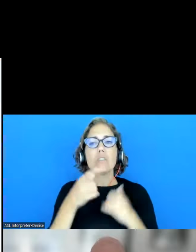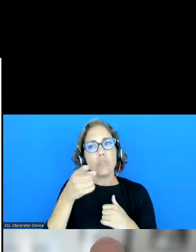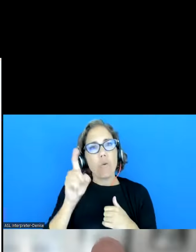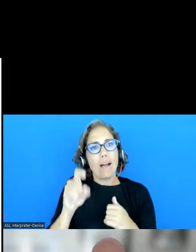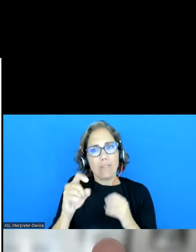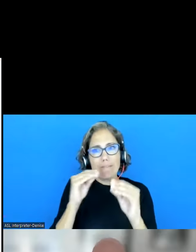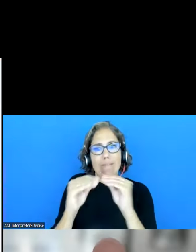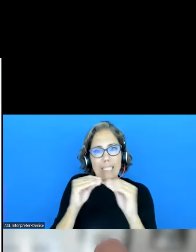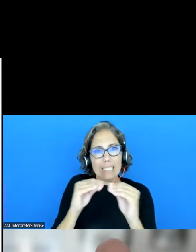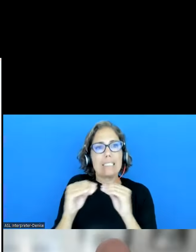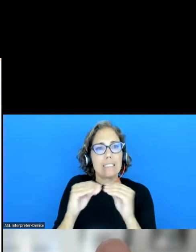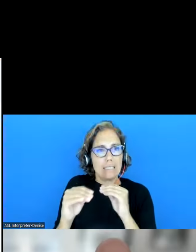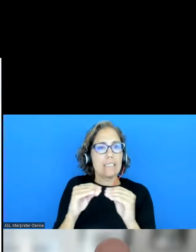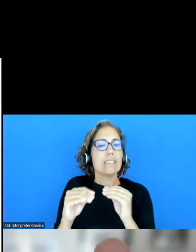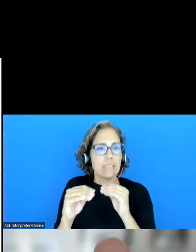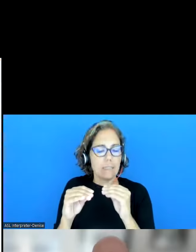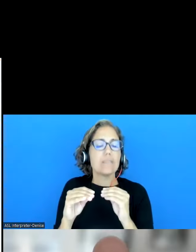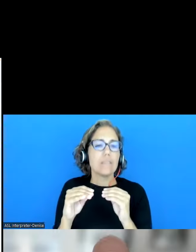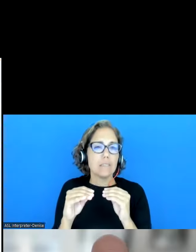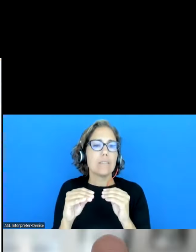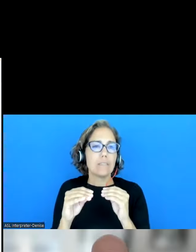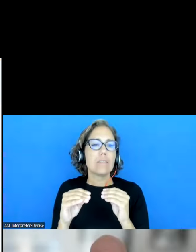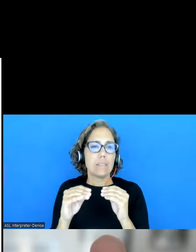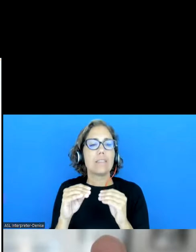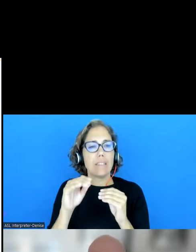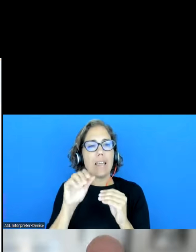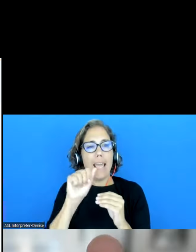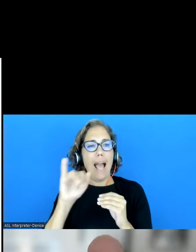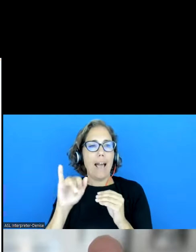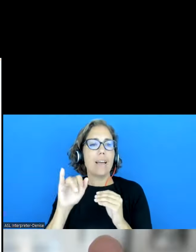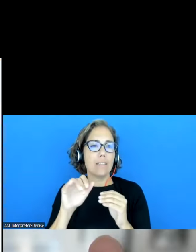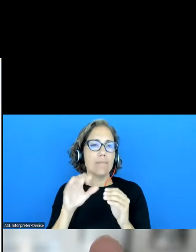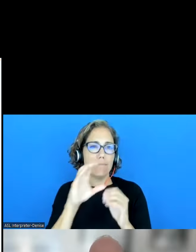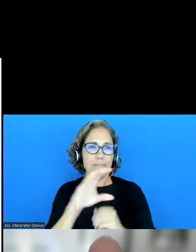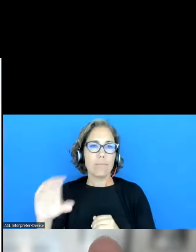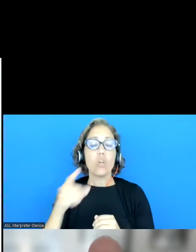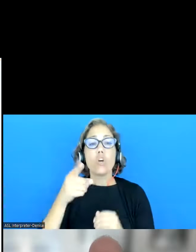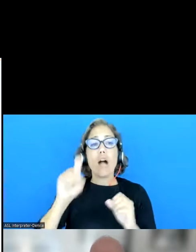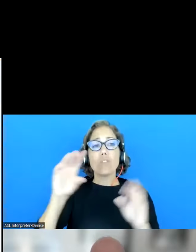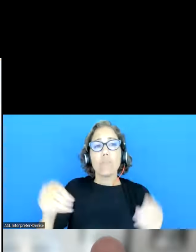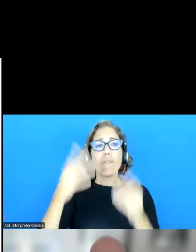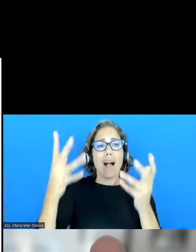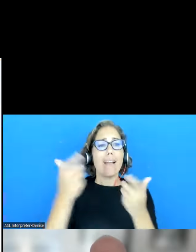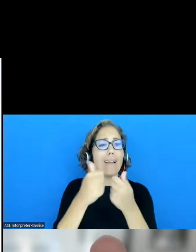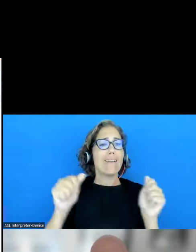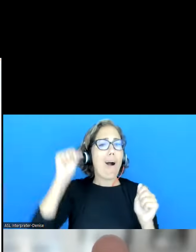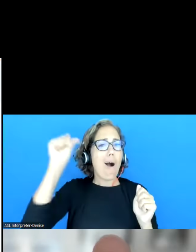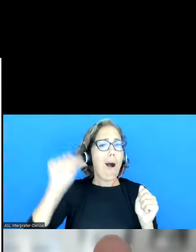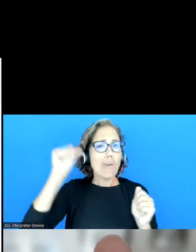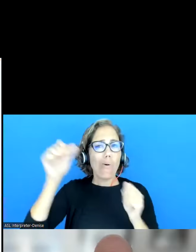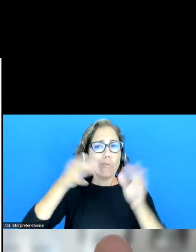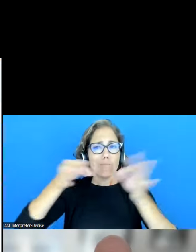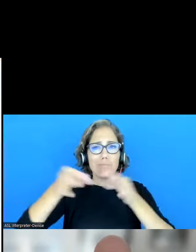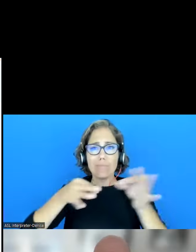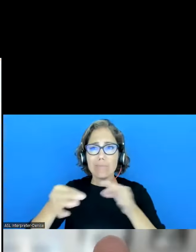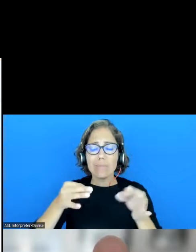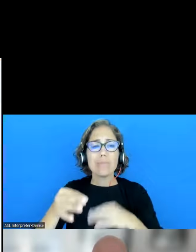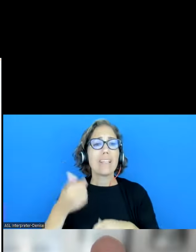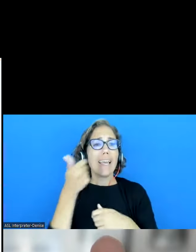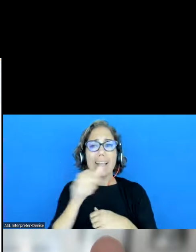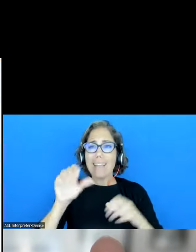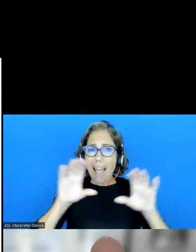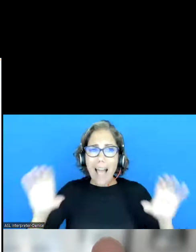are auto-generated. In addition, you need to provide the audio description for anything that's appearing on screen and any